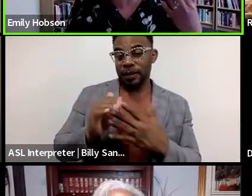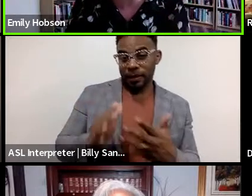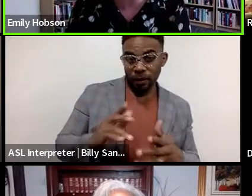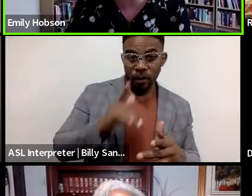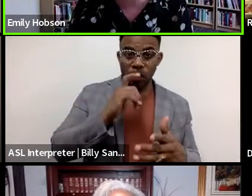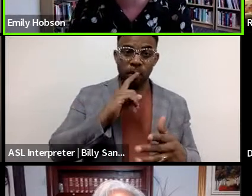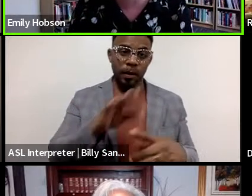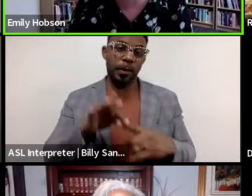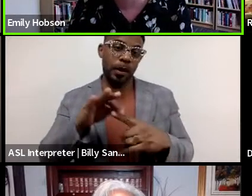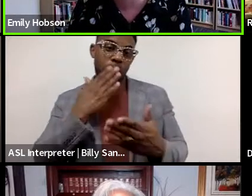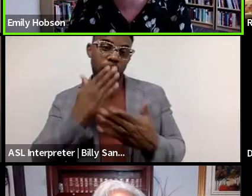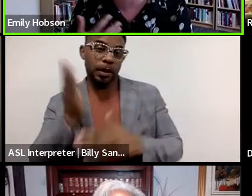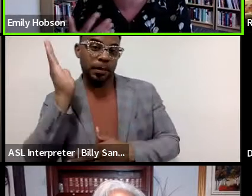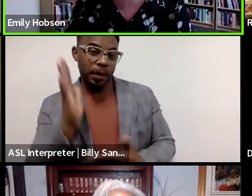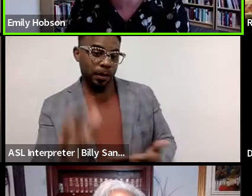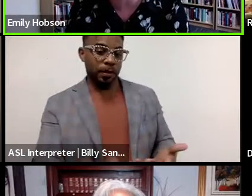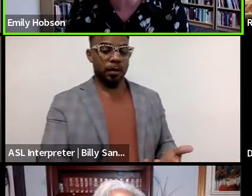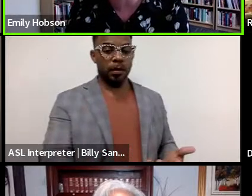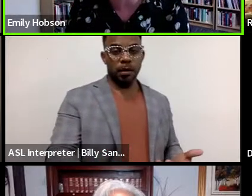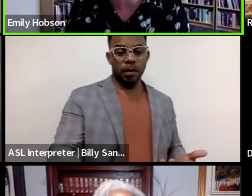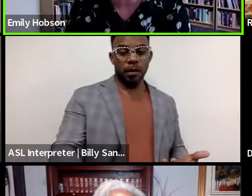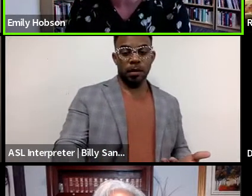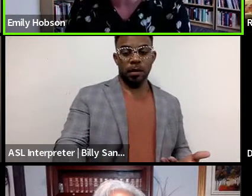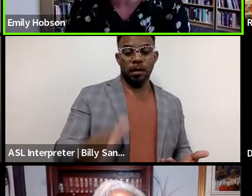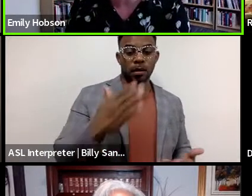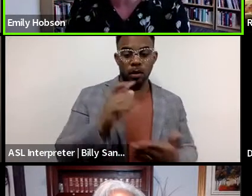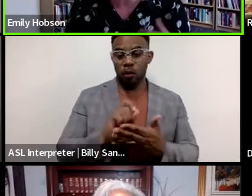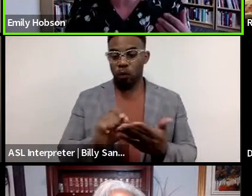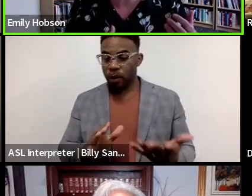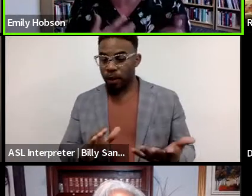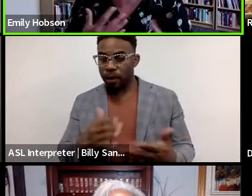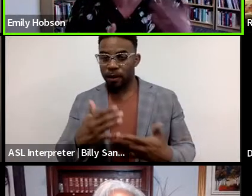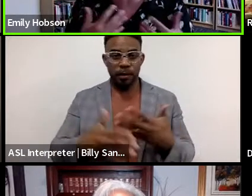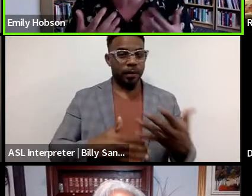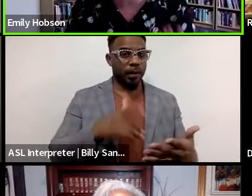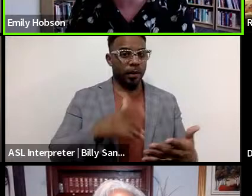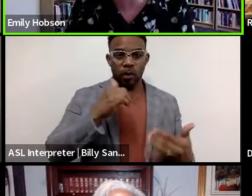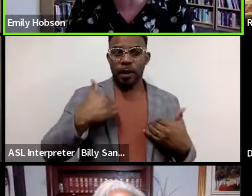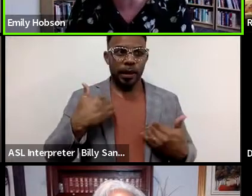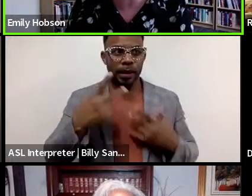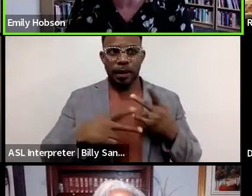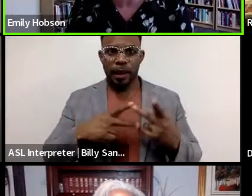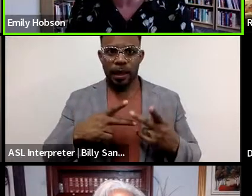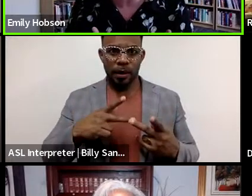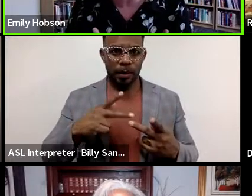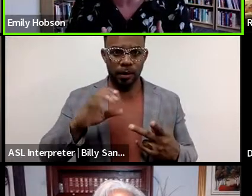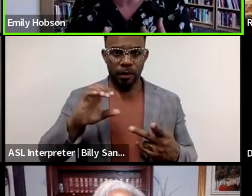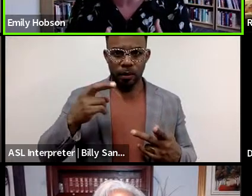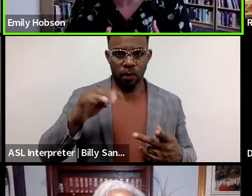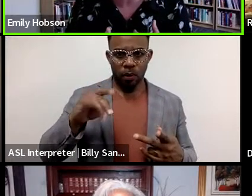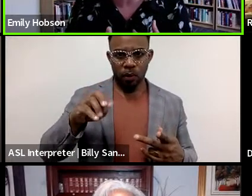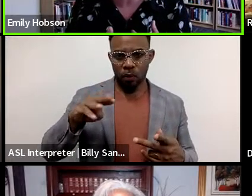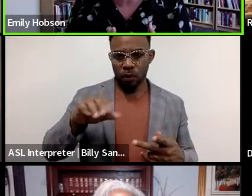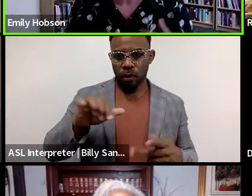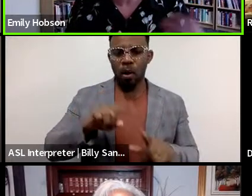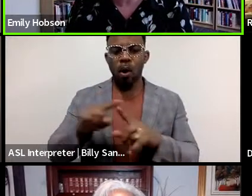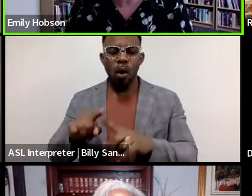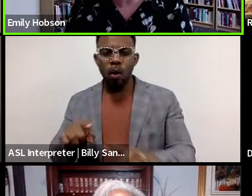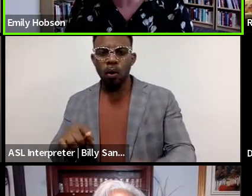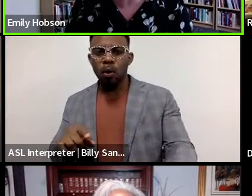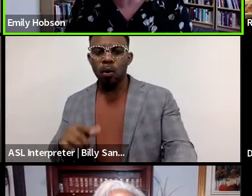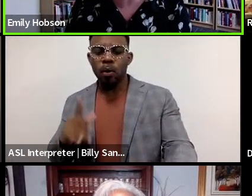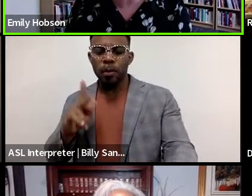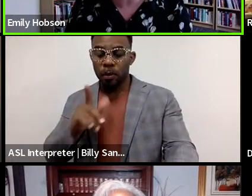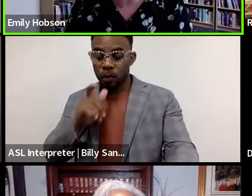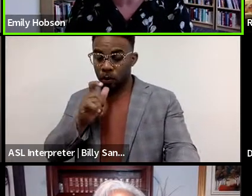who is a particularly good speaker, let's say, or a good writer, who has a kind of charisma, but also the